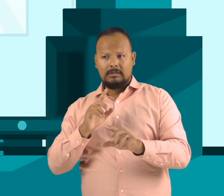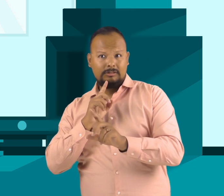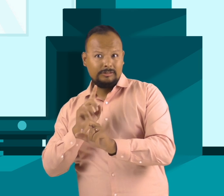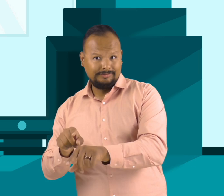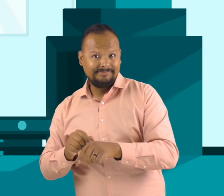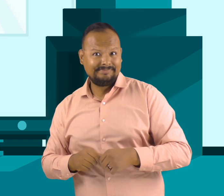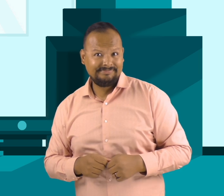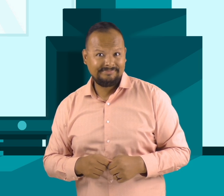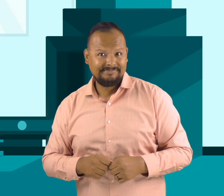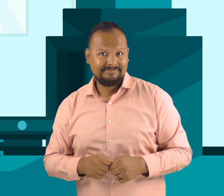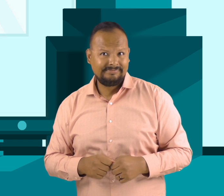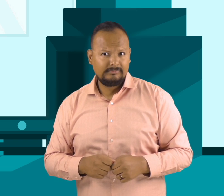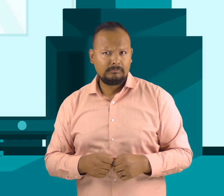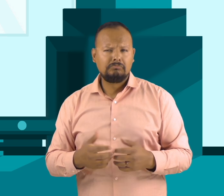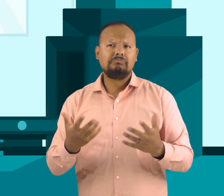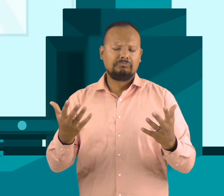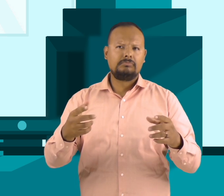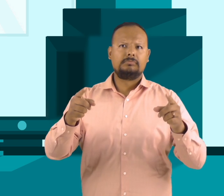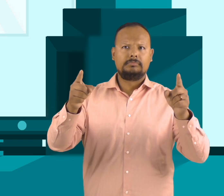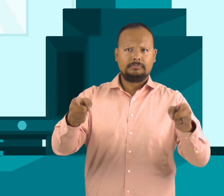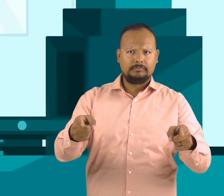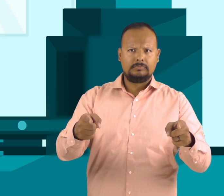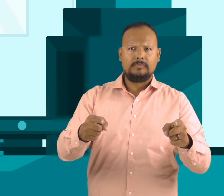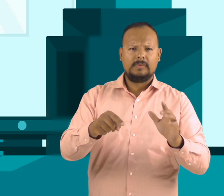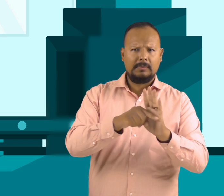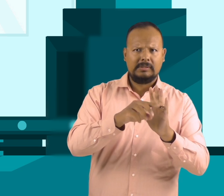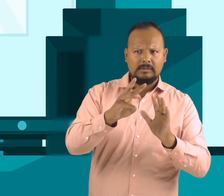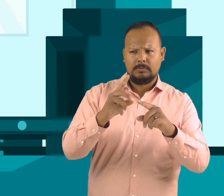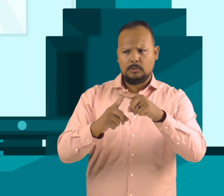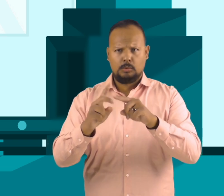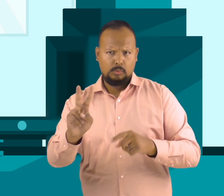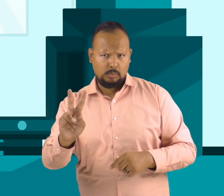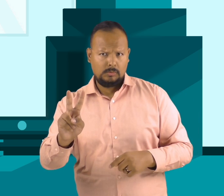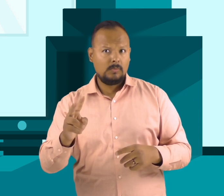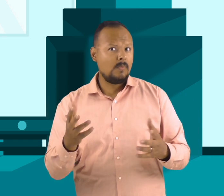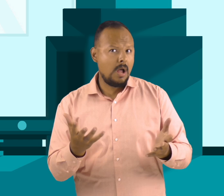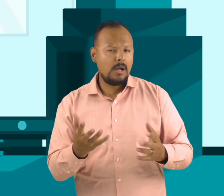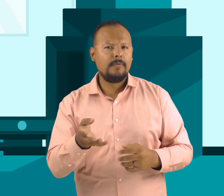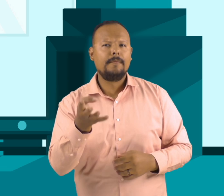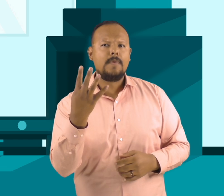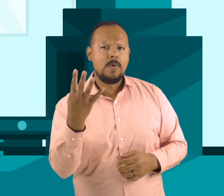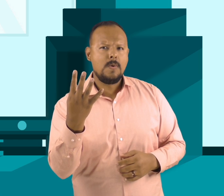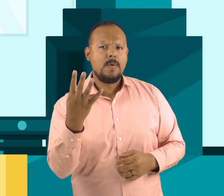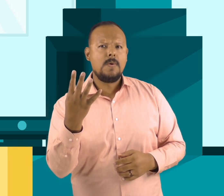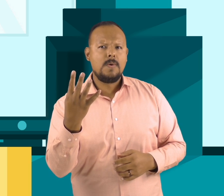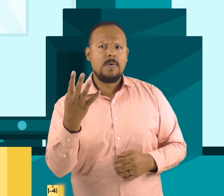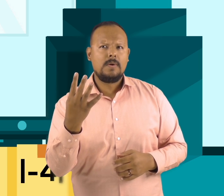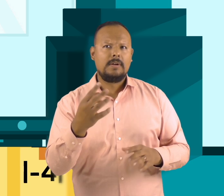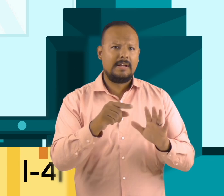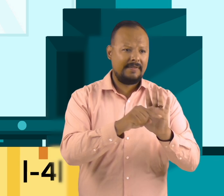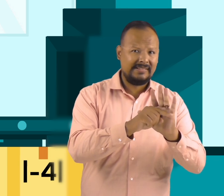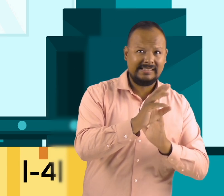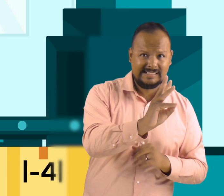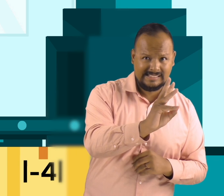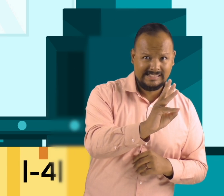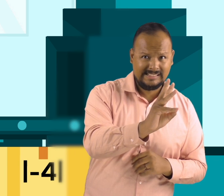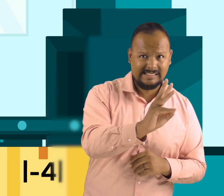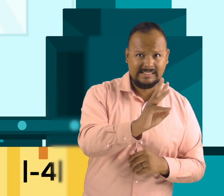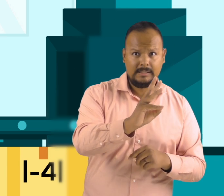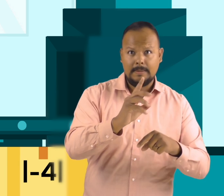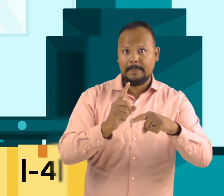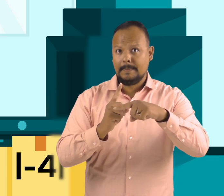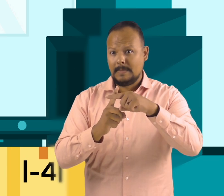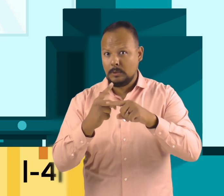plus 2 would be 4, because negative 6 plus 2 equals negative 4,